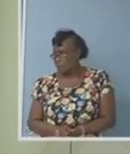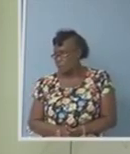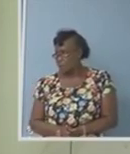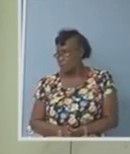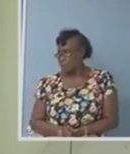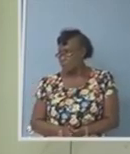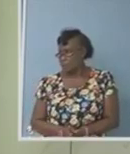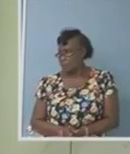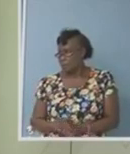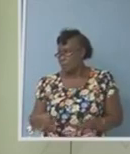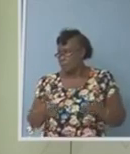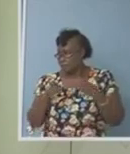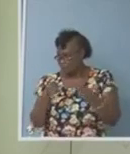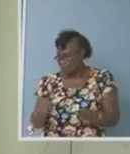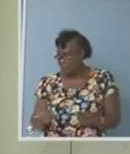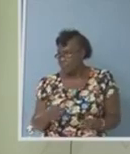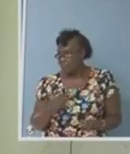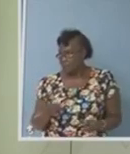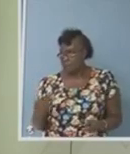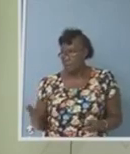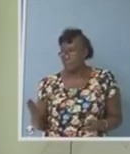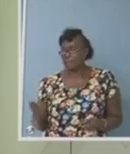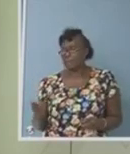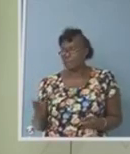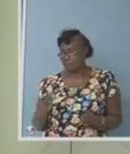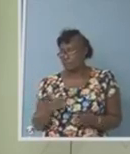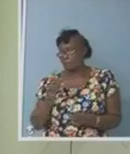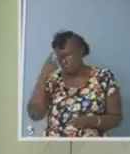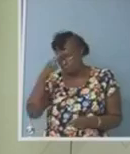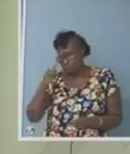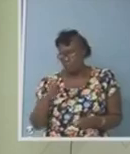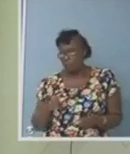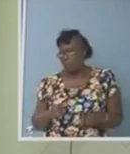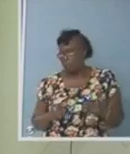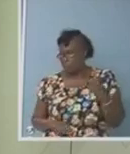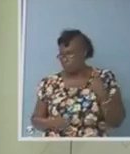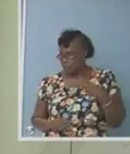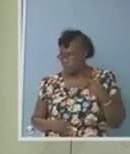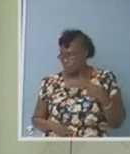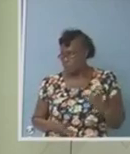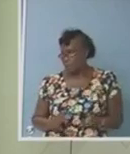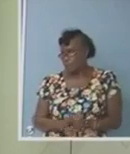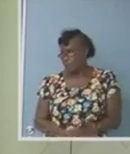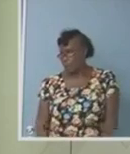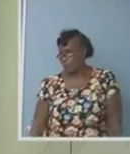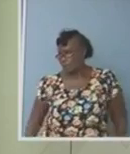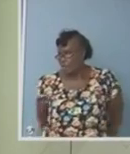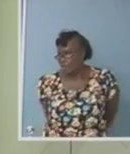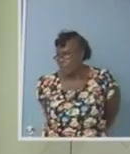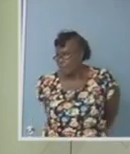in terms of providing the necessary supplies and amenities to persons during this period.